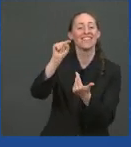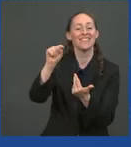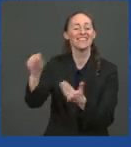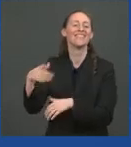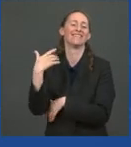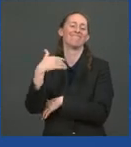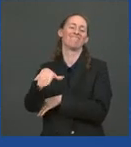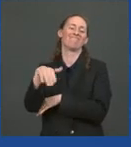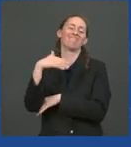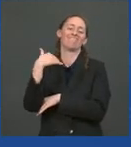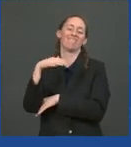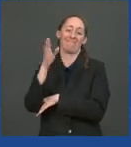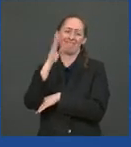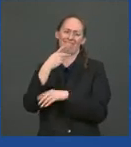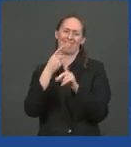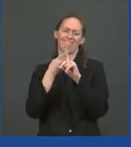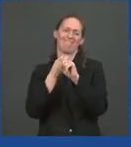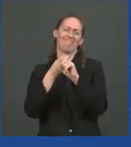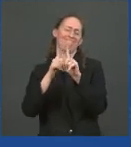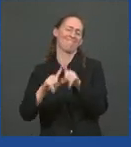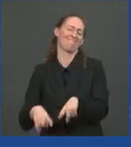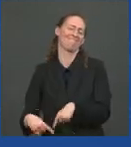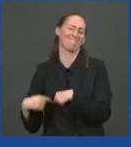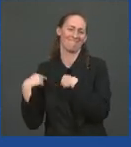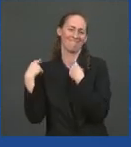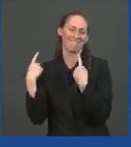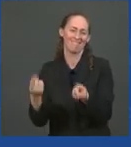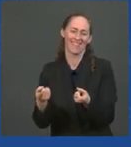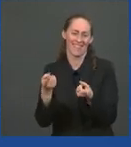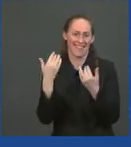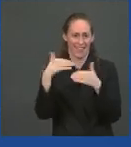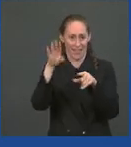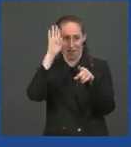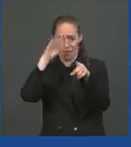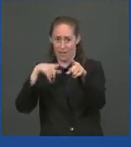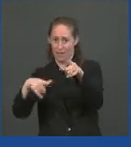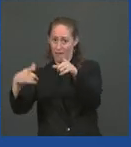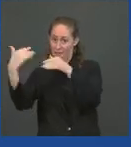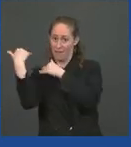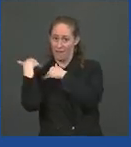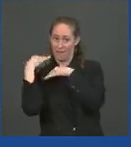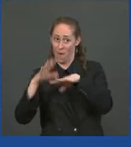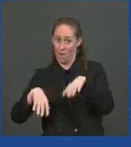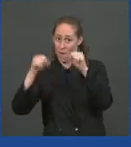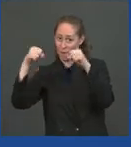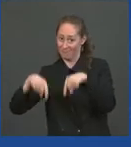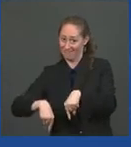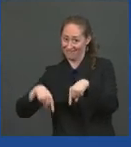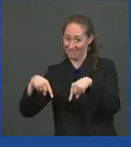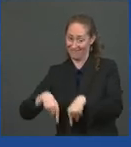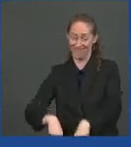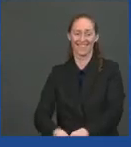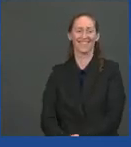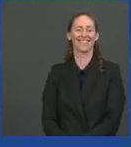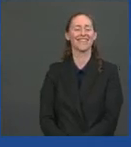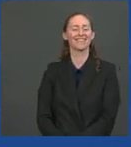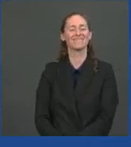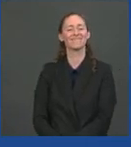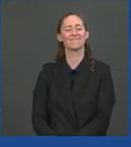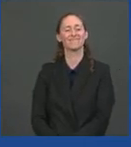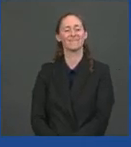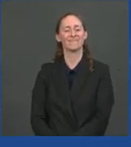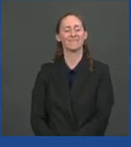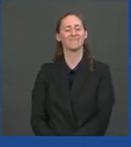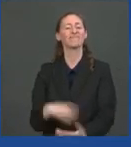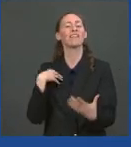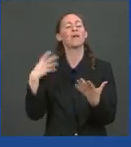believe it, but they're both responsible for my being here. Not a joke. Excuse the point of personal privilege we used to say in the Senate.